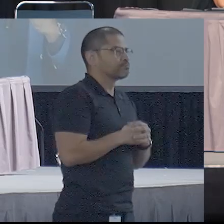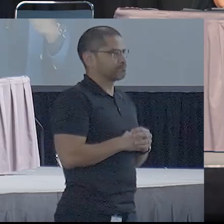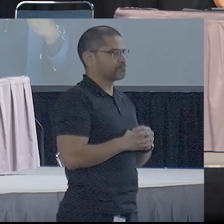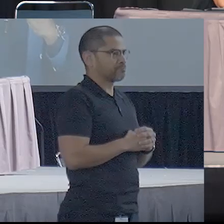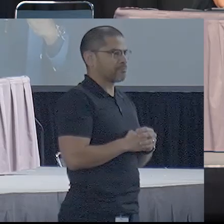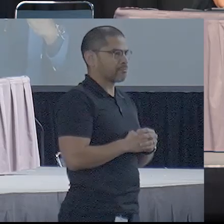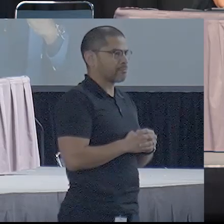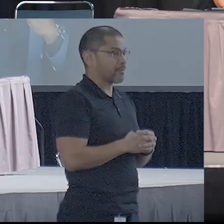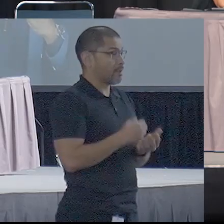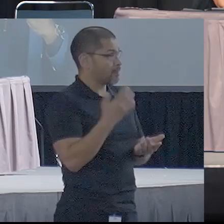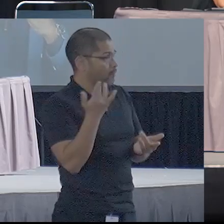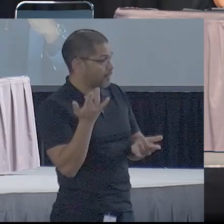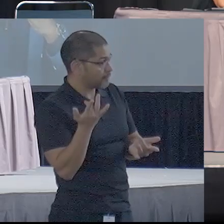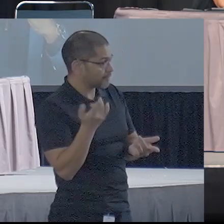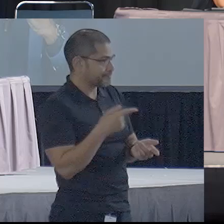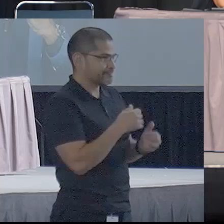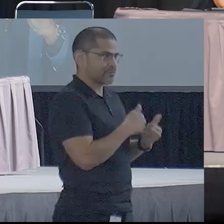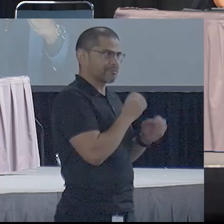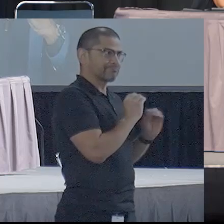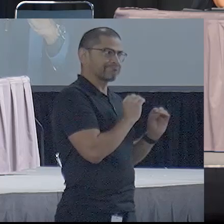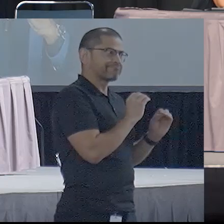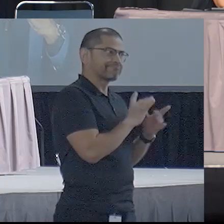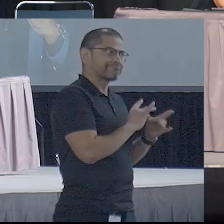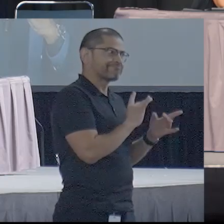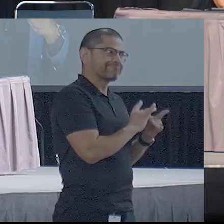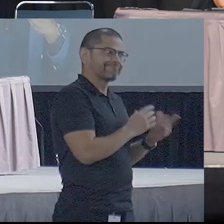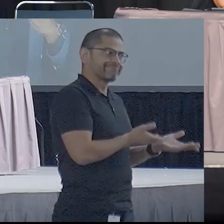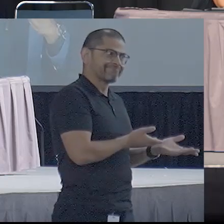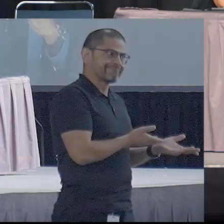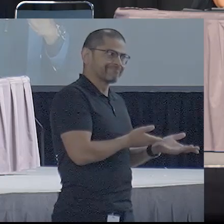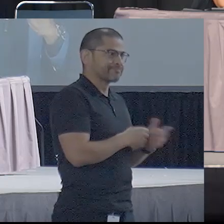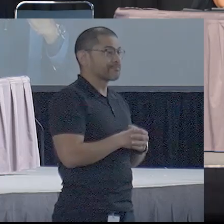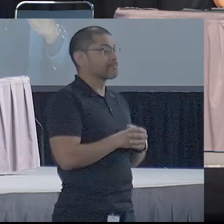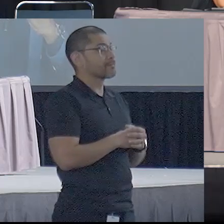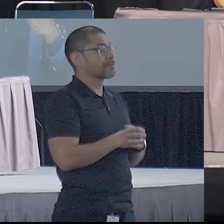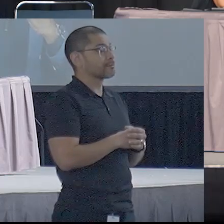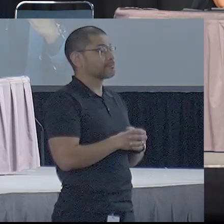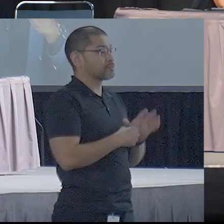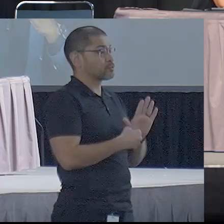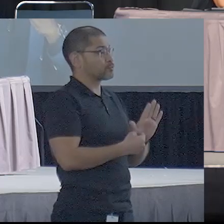if representation or representatives can hear their story, sometimes they act.